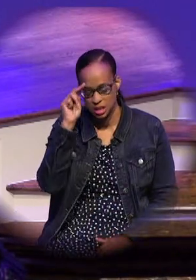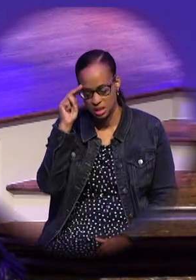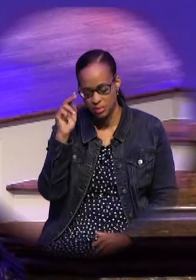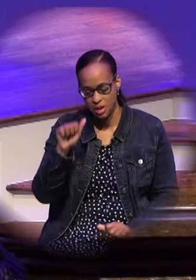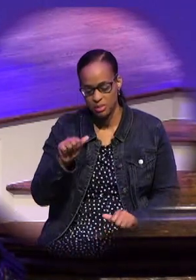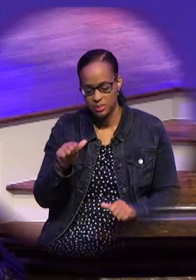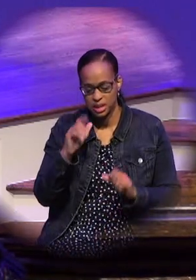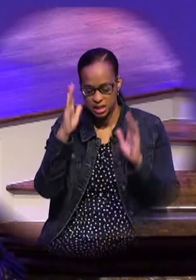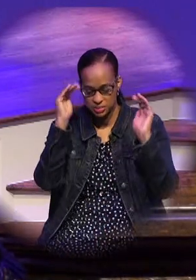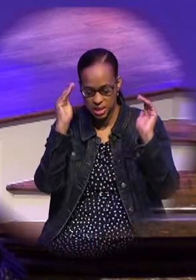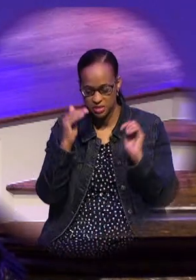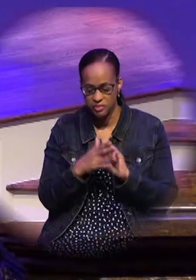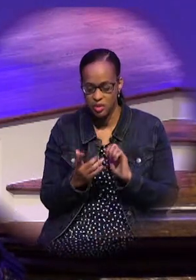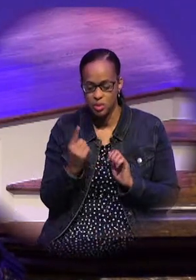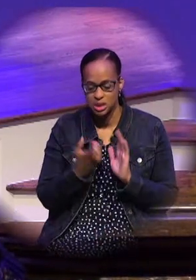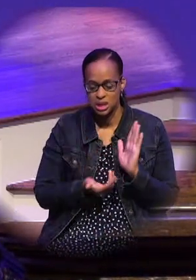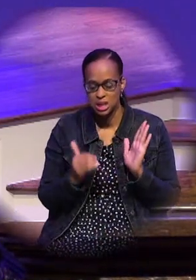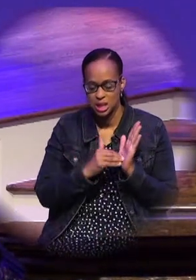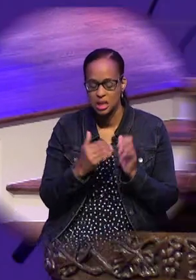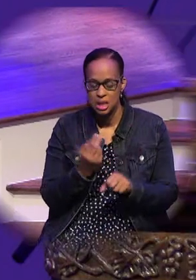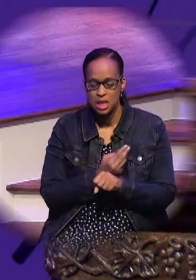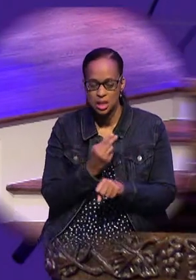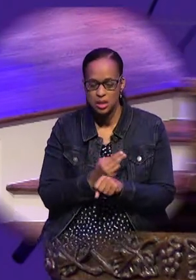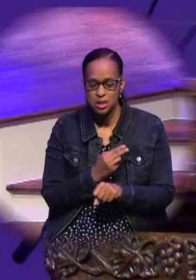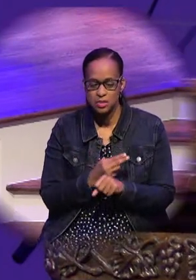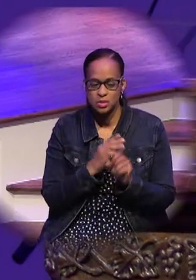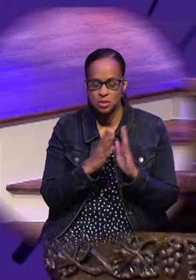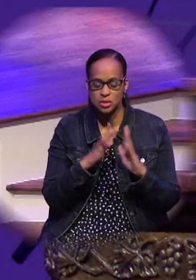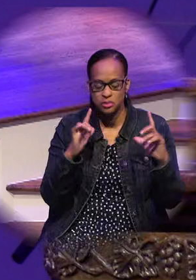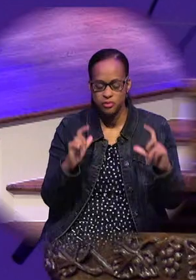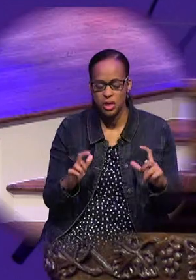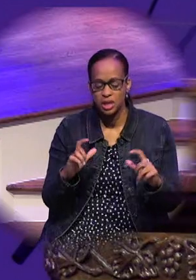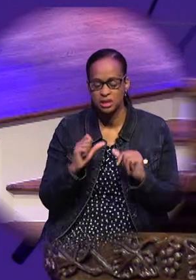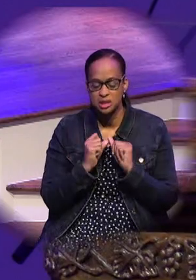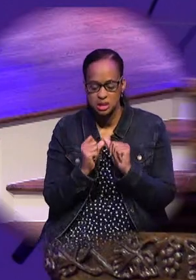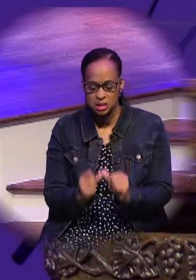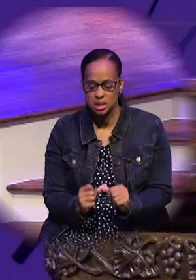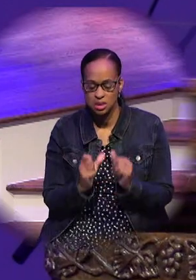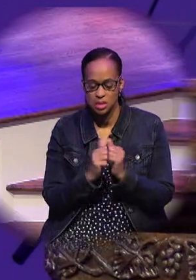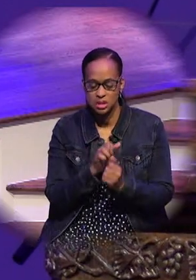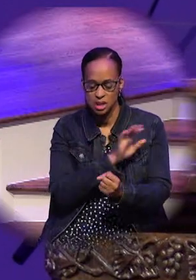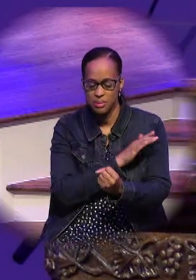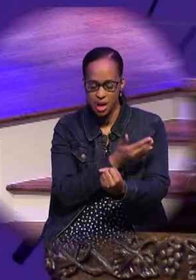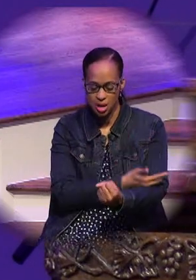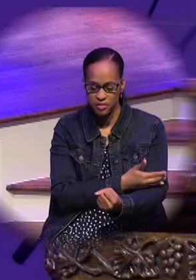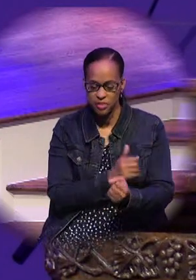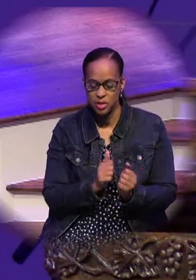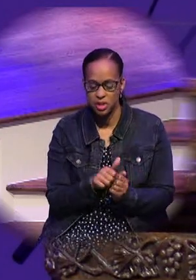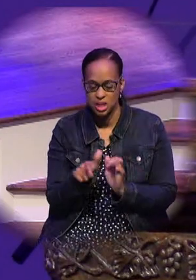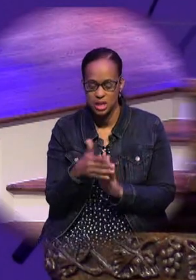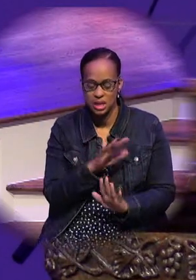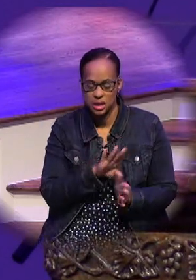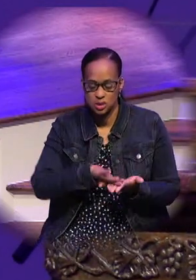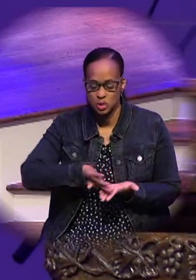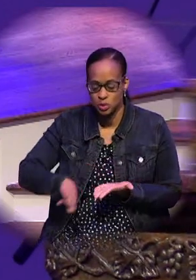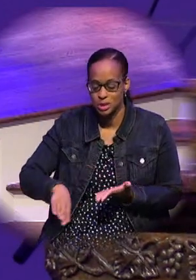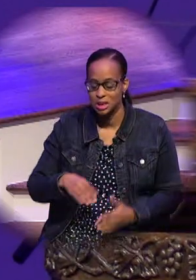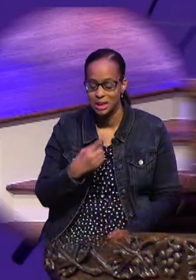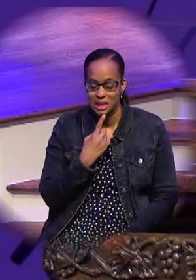expected. For once again, he used that short little phrase that still is powerful in what it excludes. He